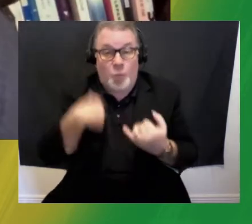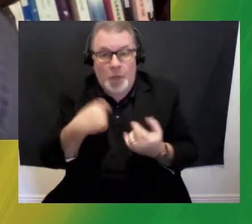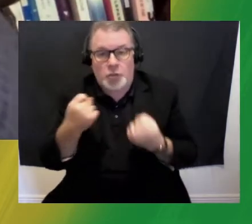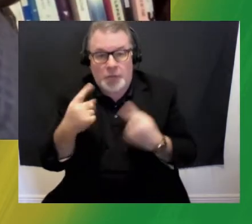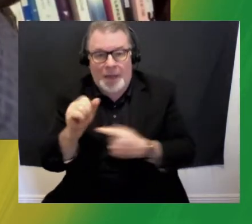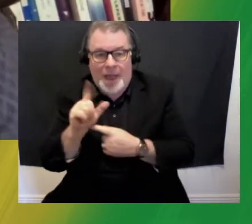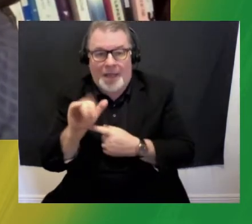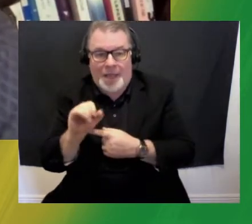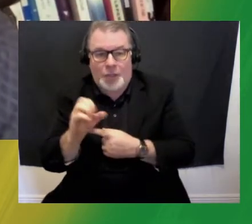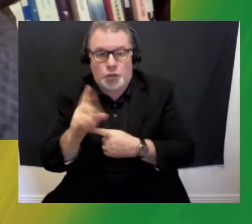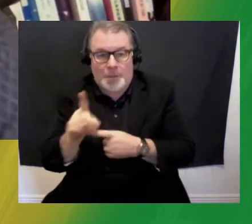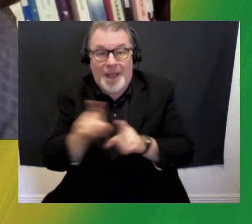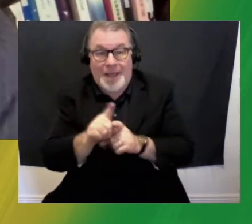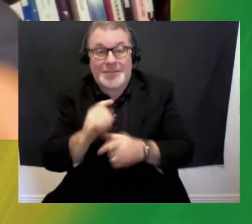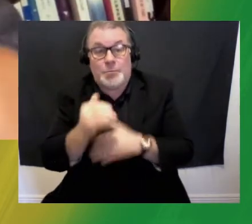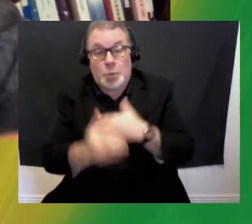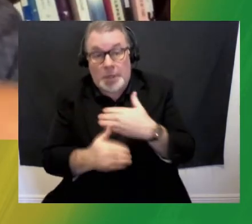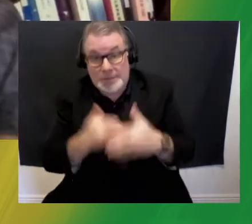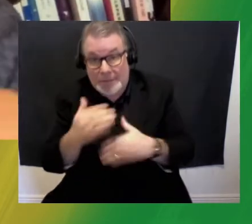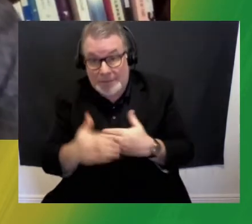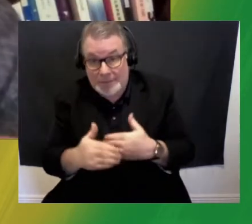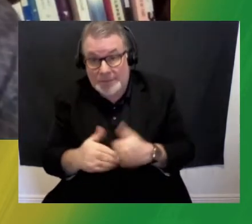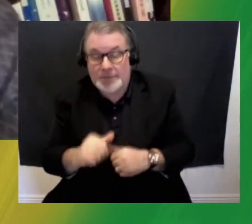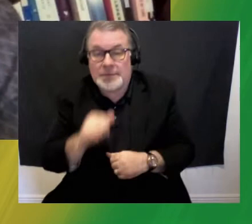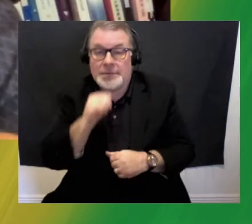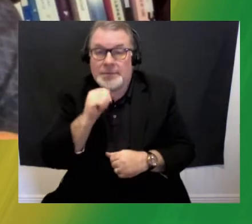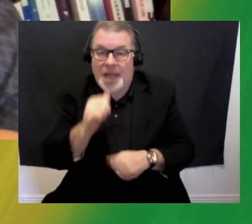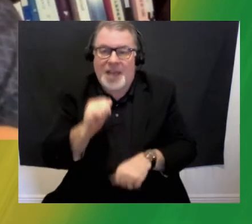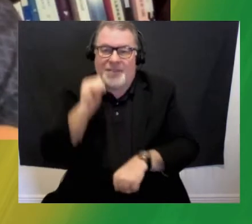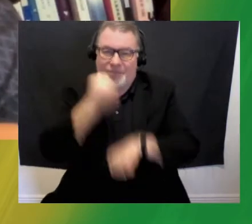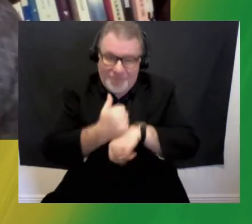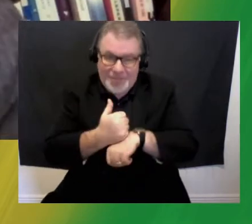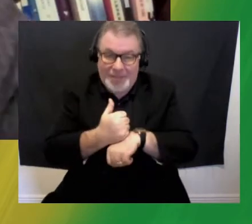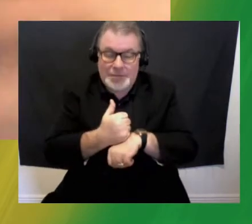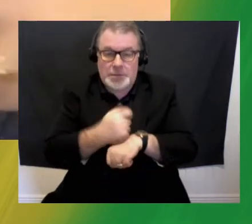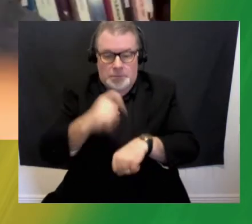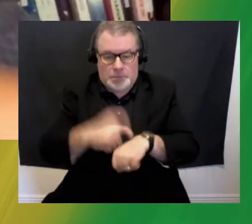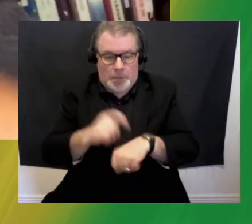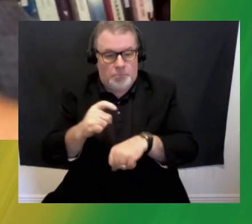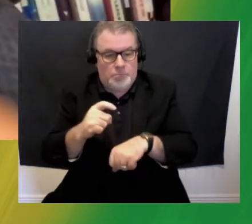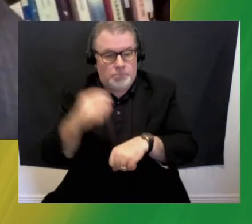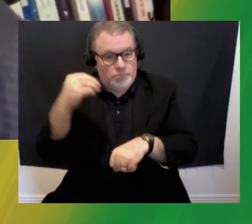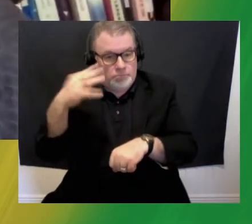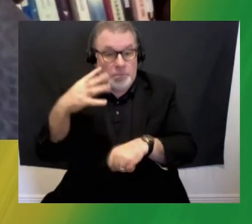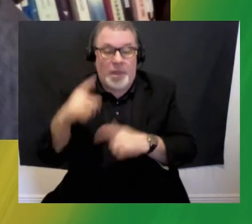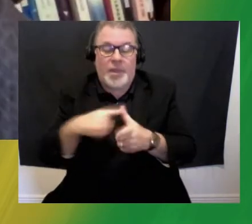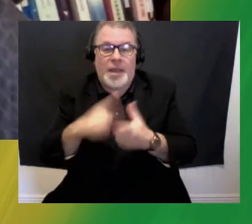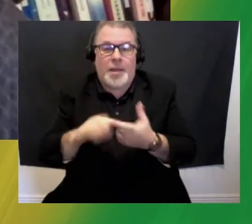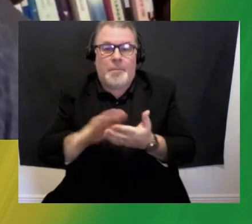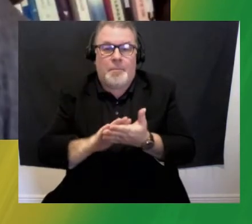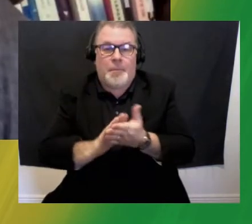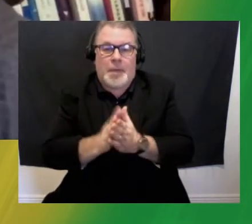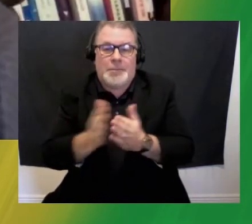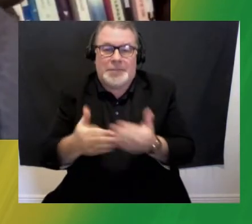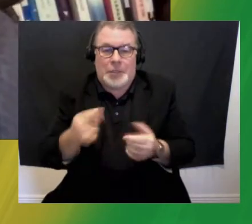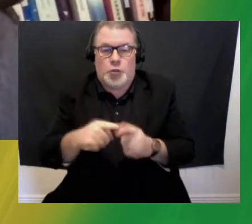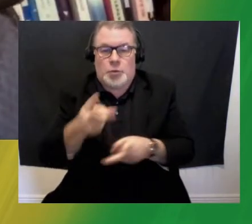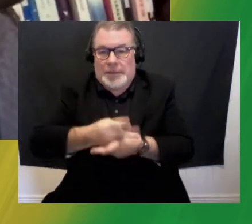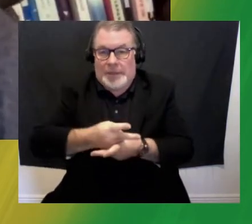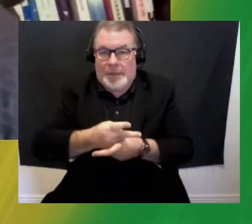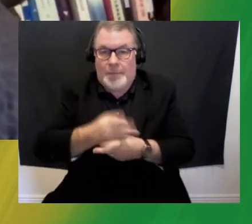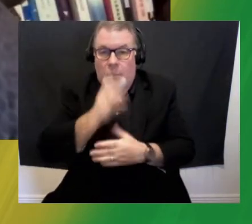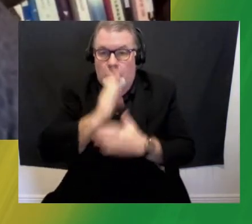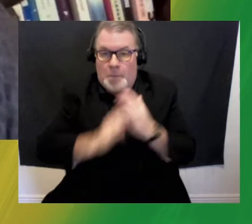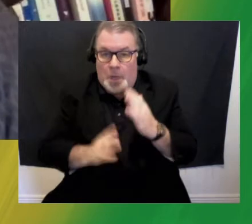as a process, right, not as a fixed thing, then it becomes easier to retain the humility that allows us to create